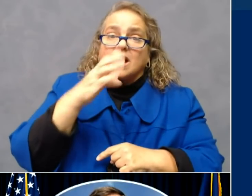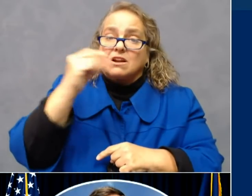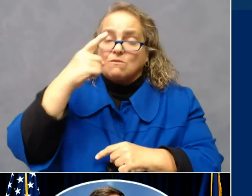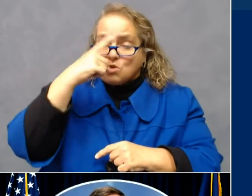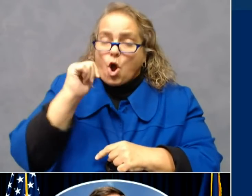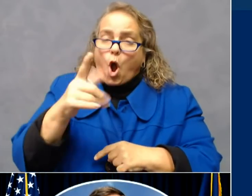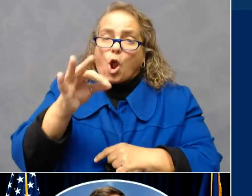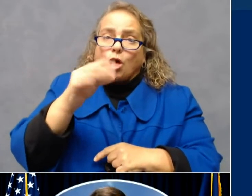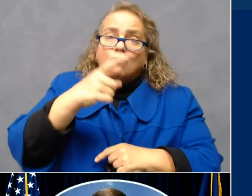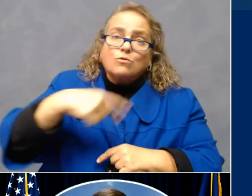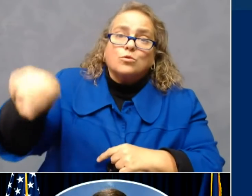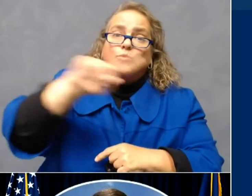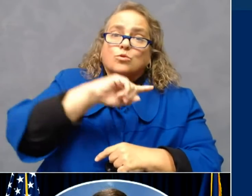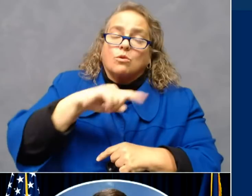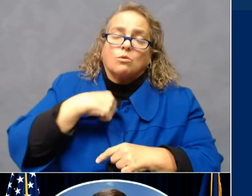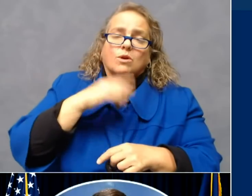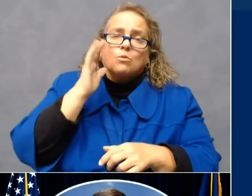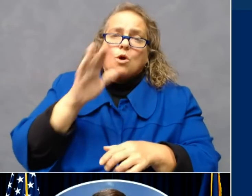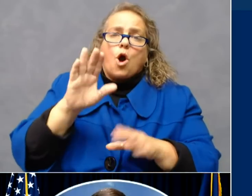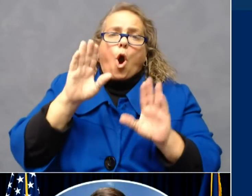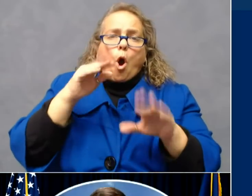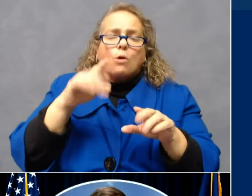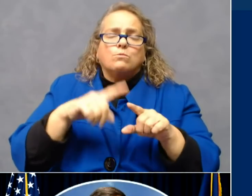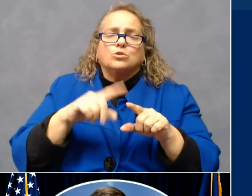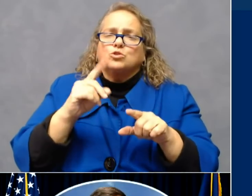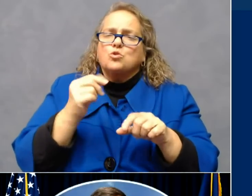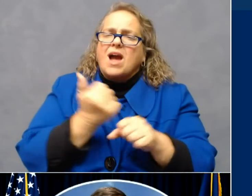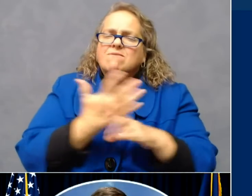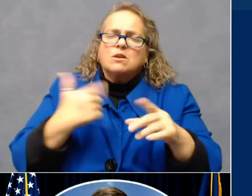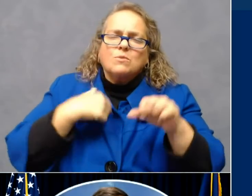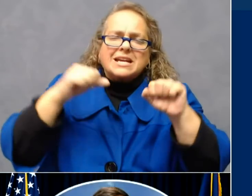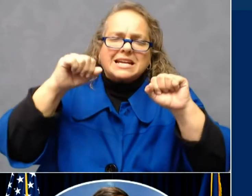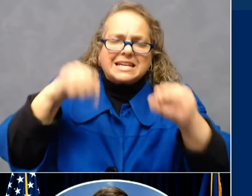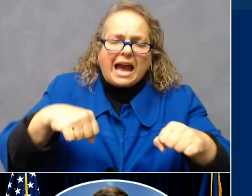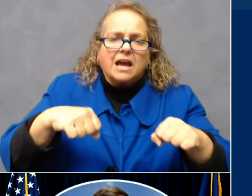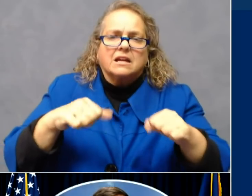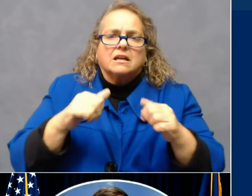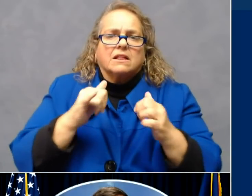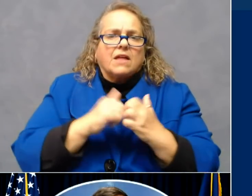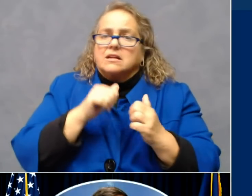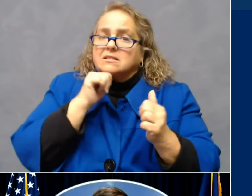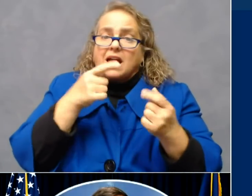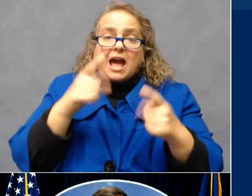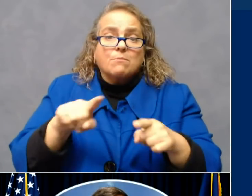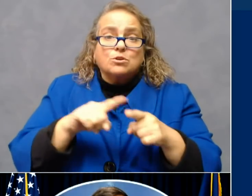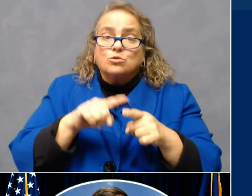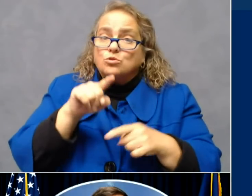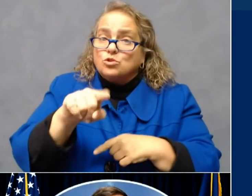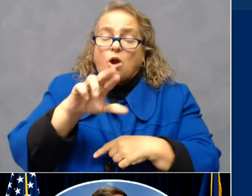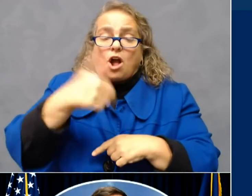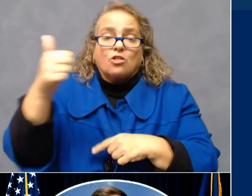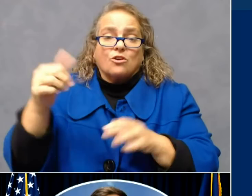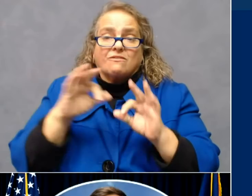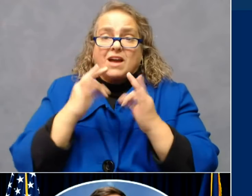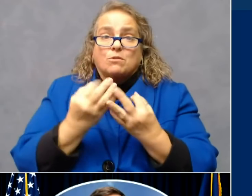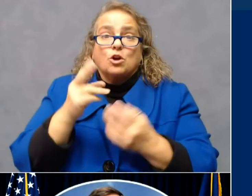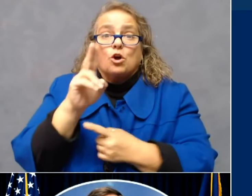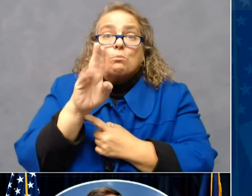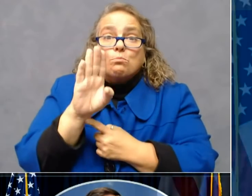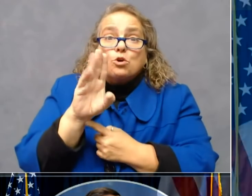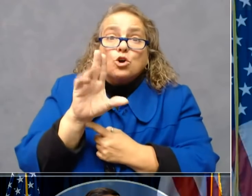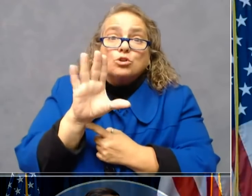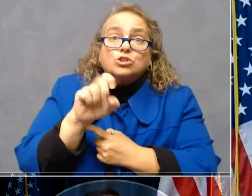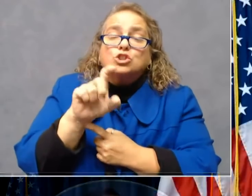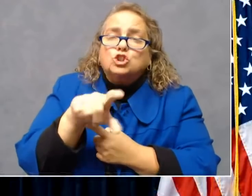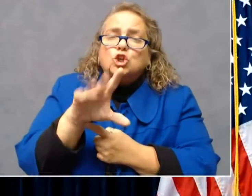doesn't happen to any other family. So to everybody out there, Bruce should still be with us. He should still be with Mickey. He should still be with